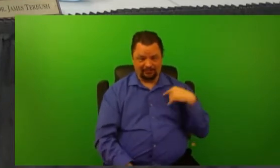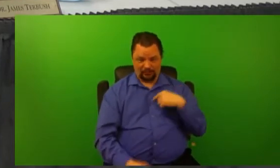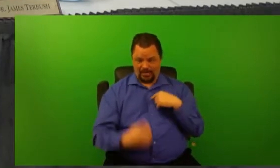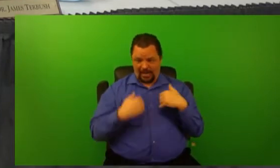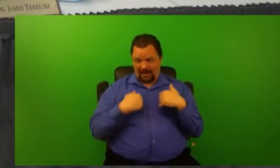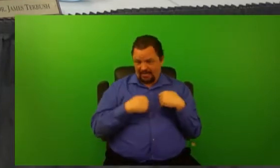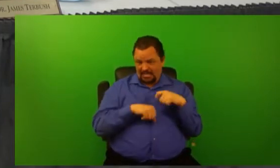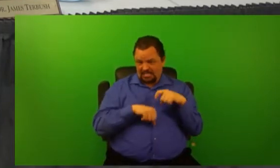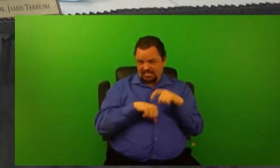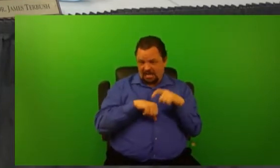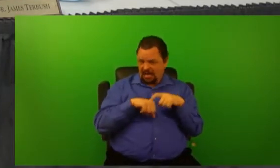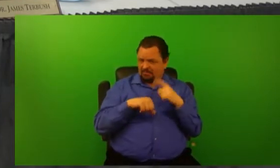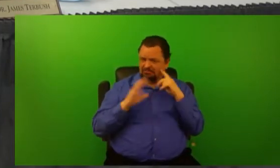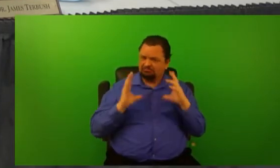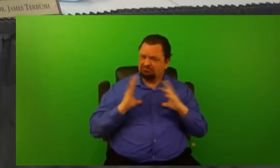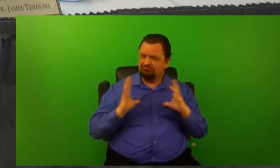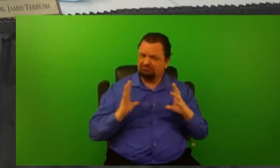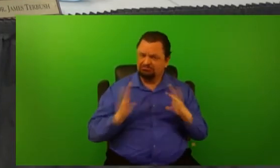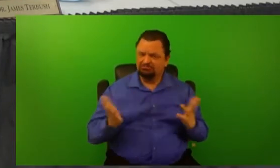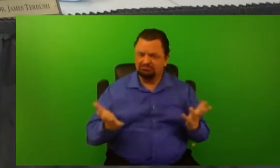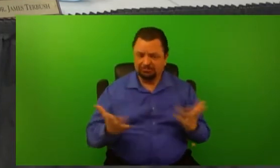do it. But both good questions.